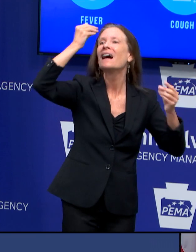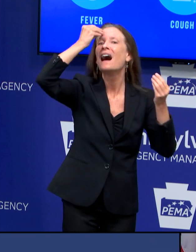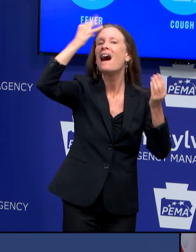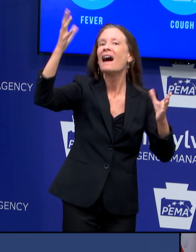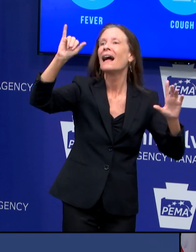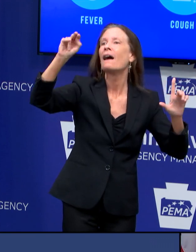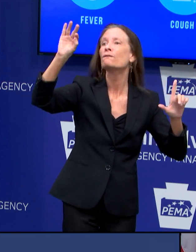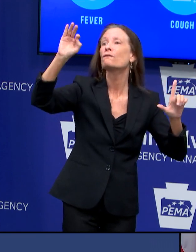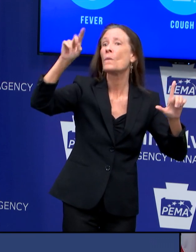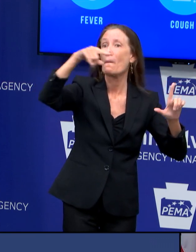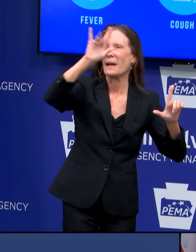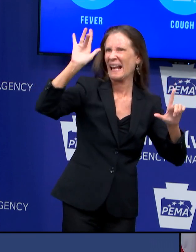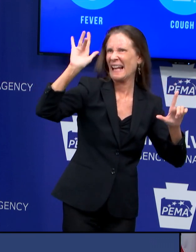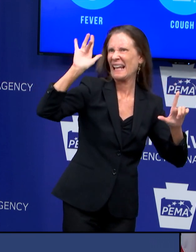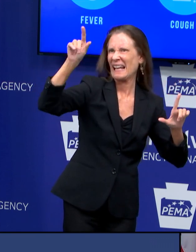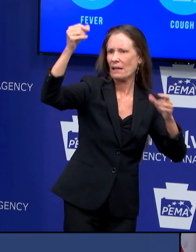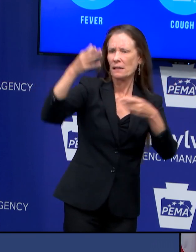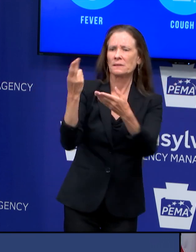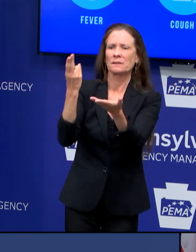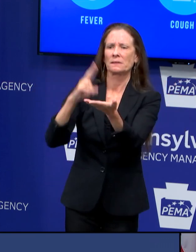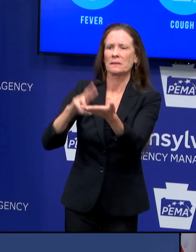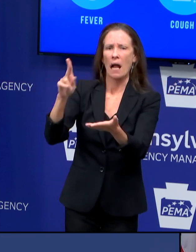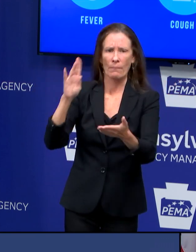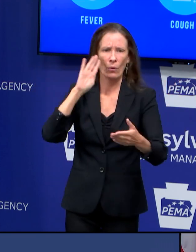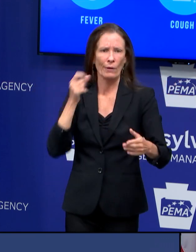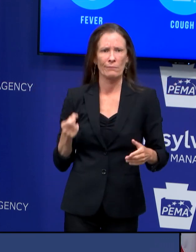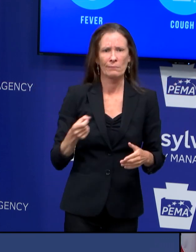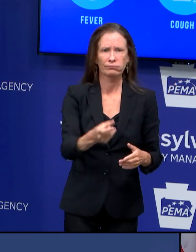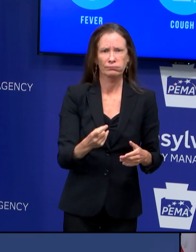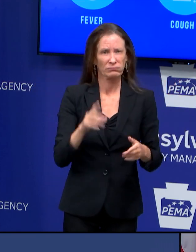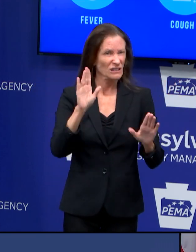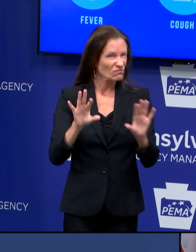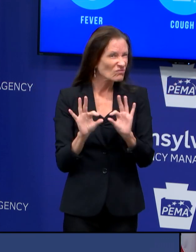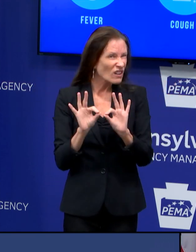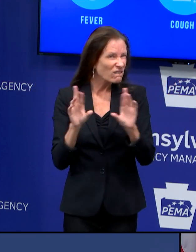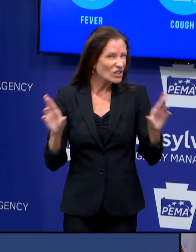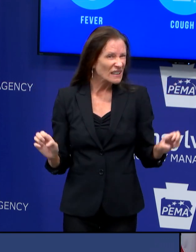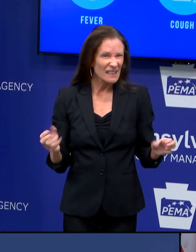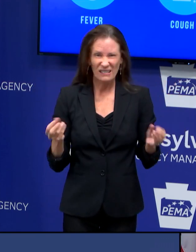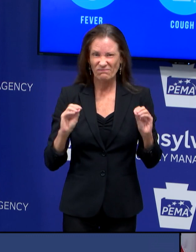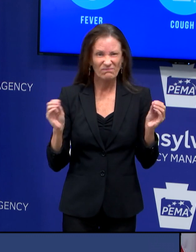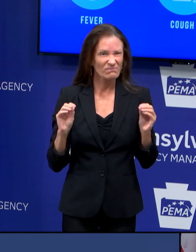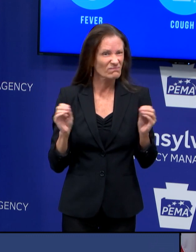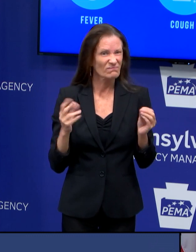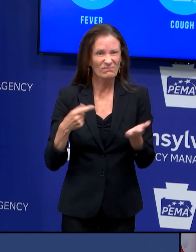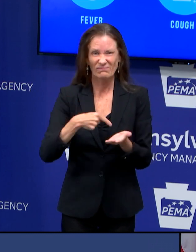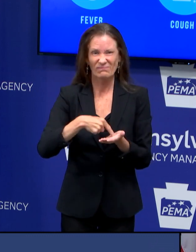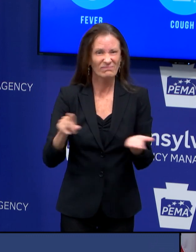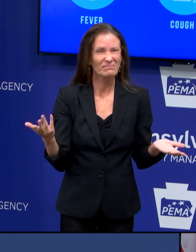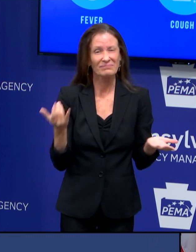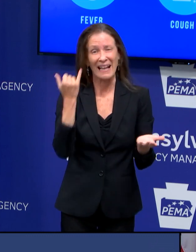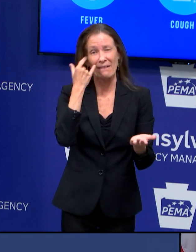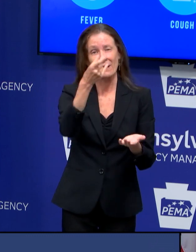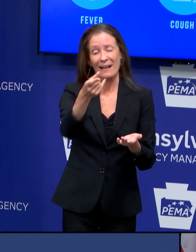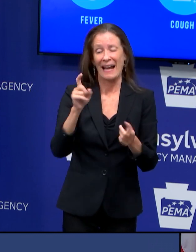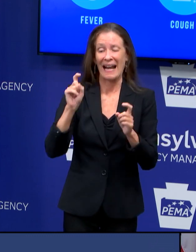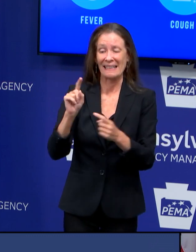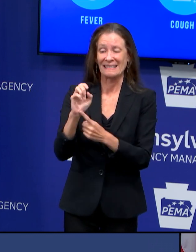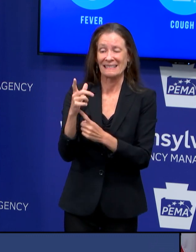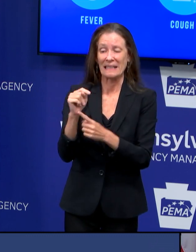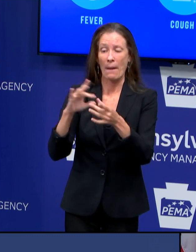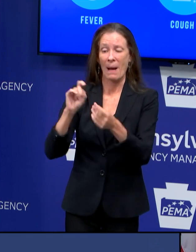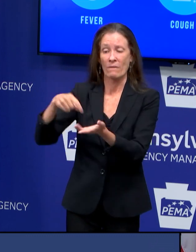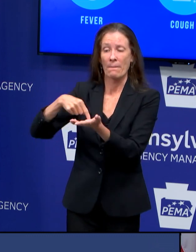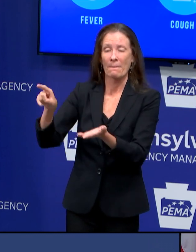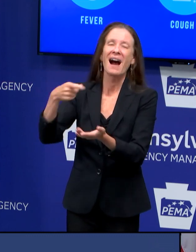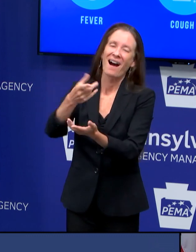or texting charges you may be charged by your wireless carrier. Weather alerts save lives because they are a quick way to learn